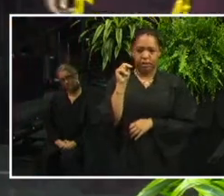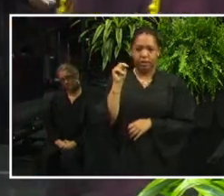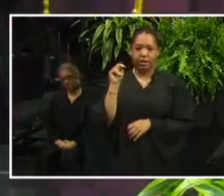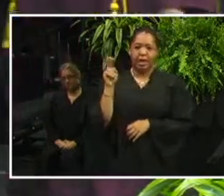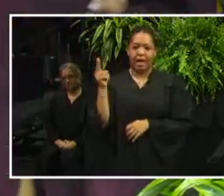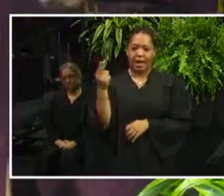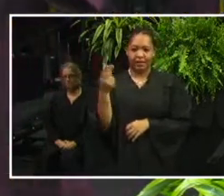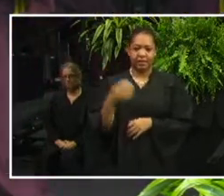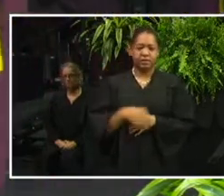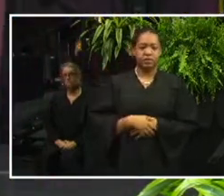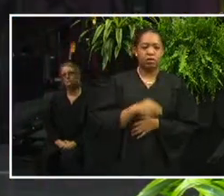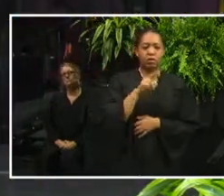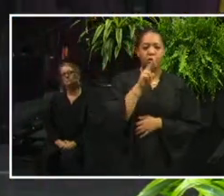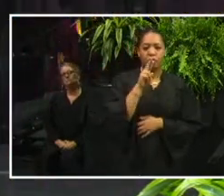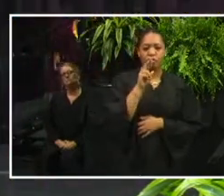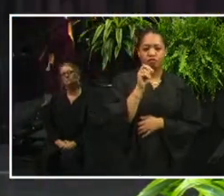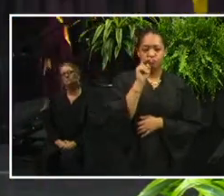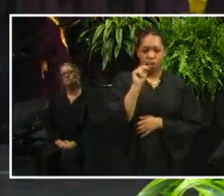Ram Patel.